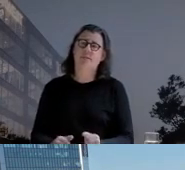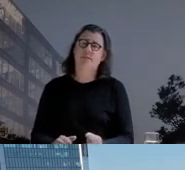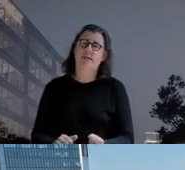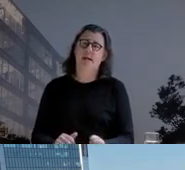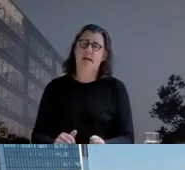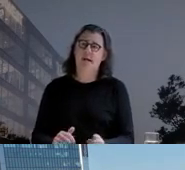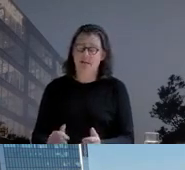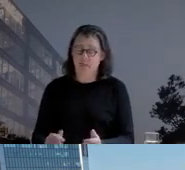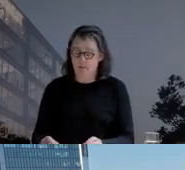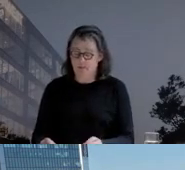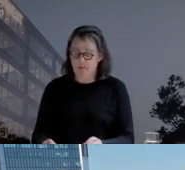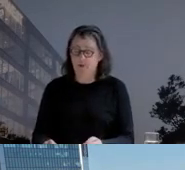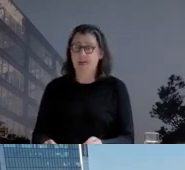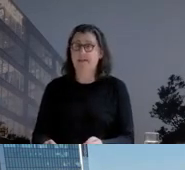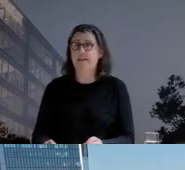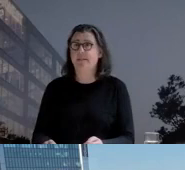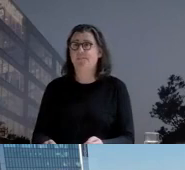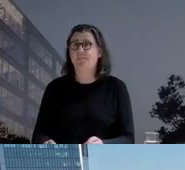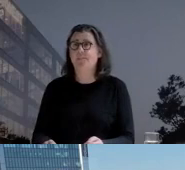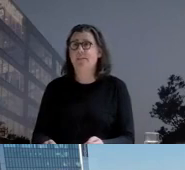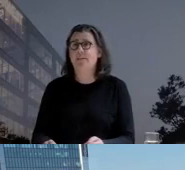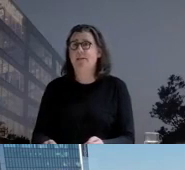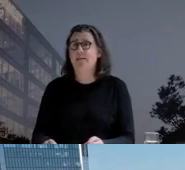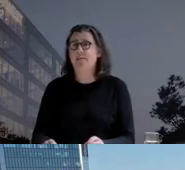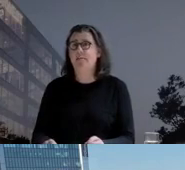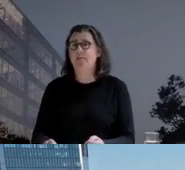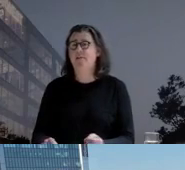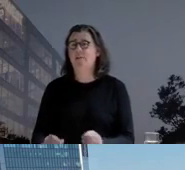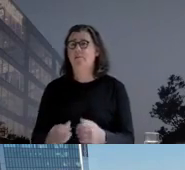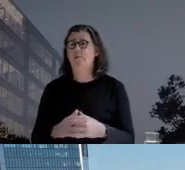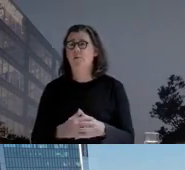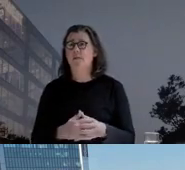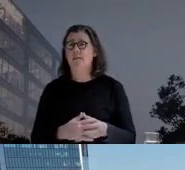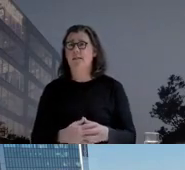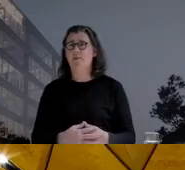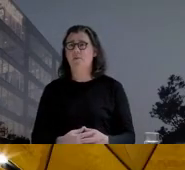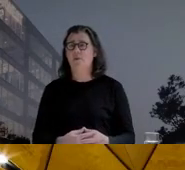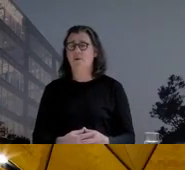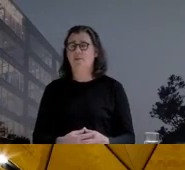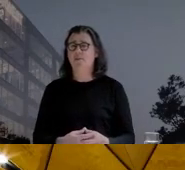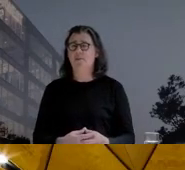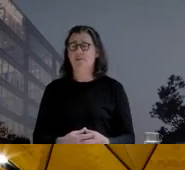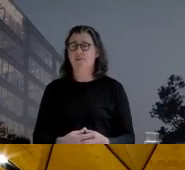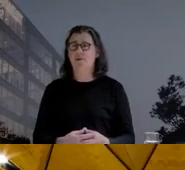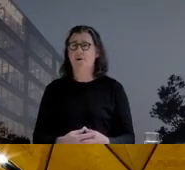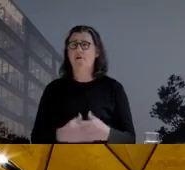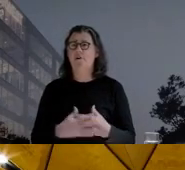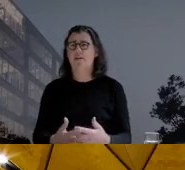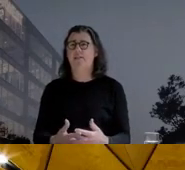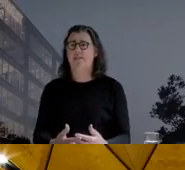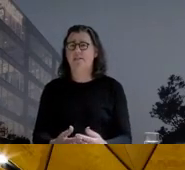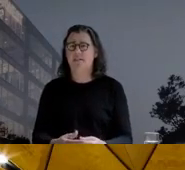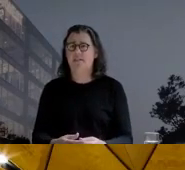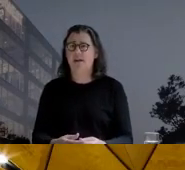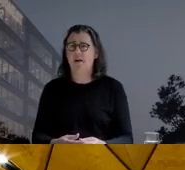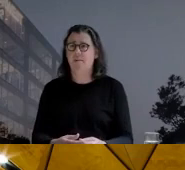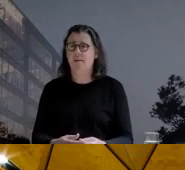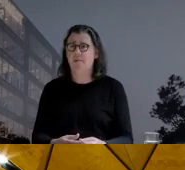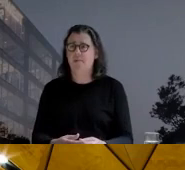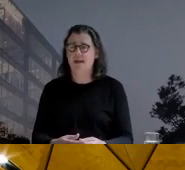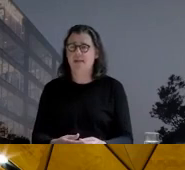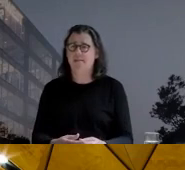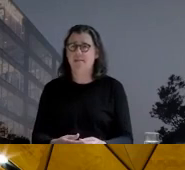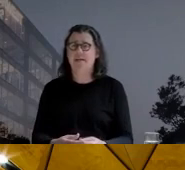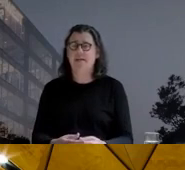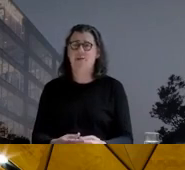the building, and come up with a new entity. In doing so, importantly, we wanted to honor the existing carbon